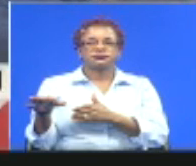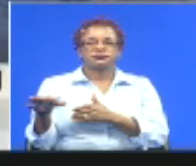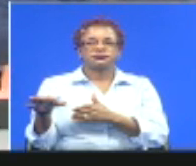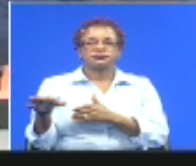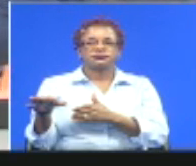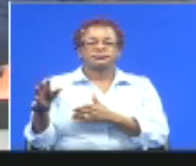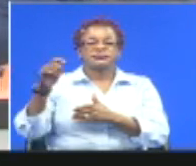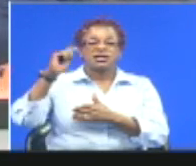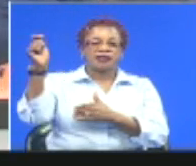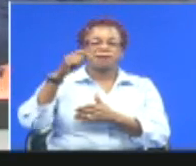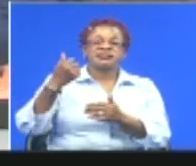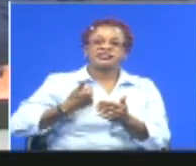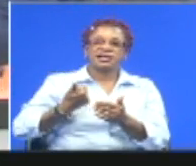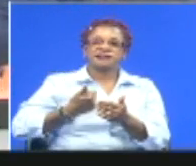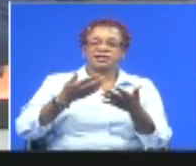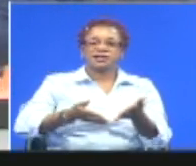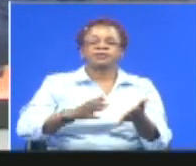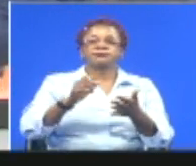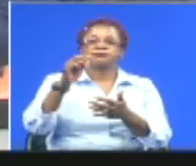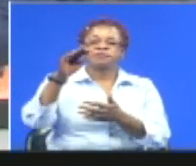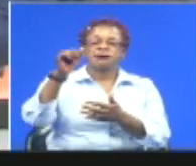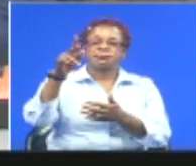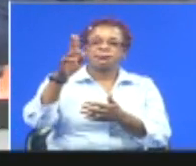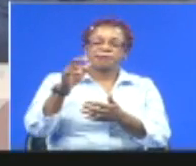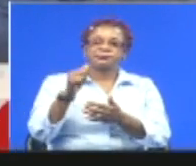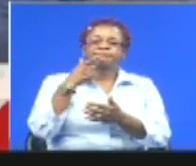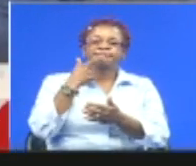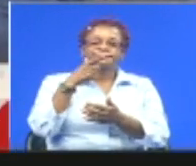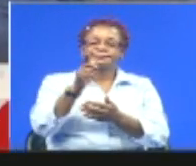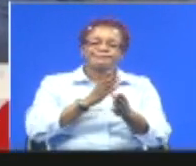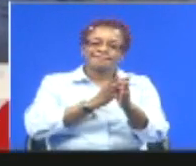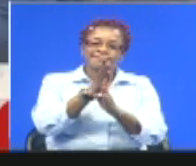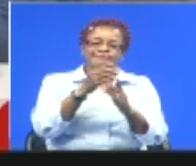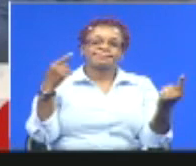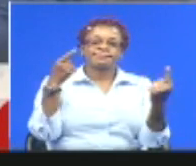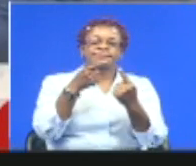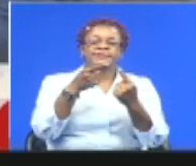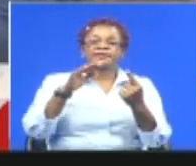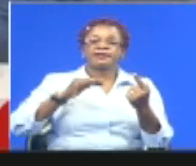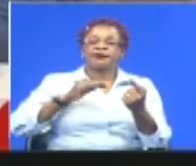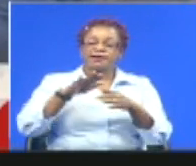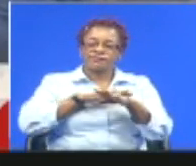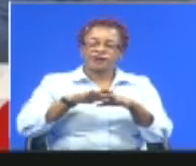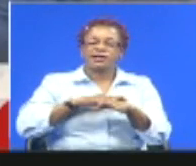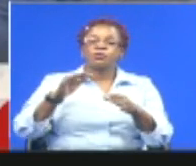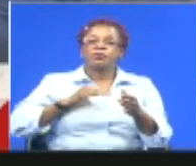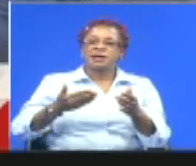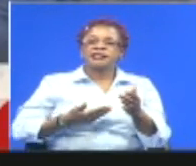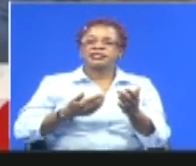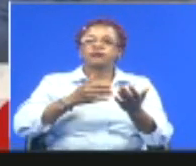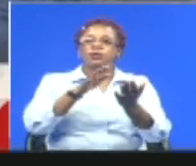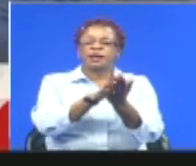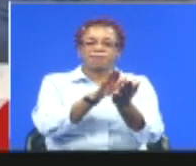Harambee Starlets first choice keeper Samantha Akinyi says her main goal at the Africa Women's Cup of Nations is to keep